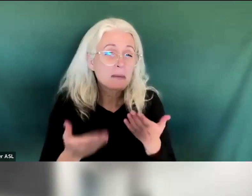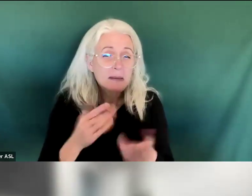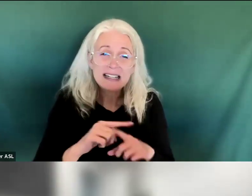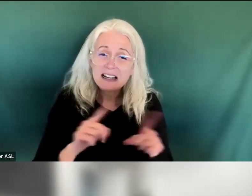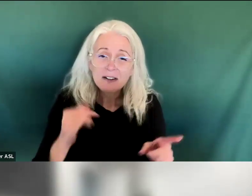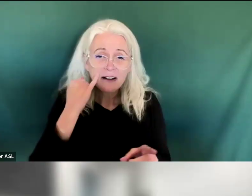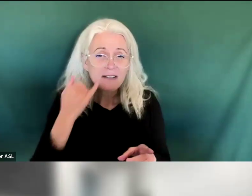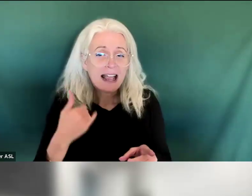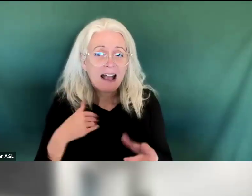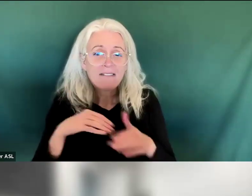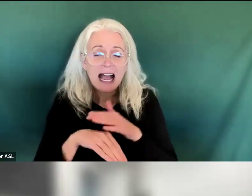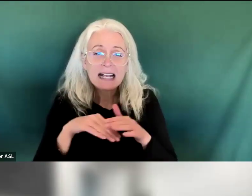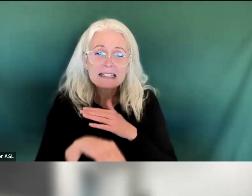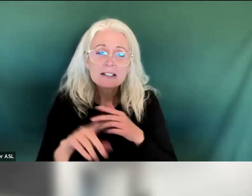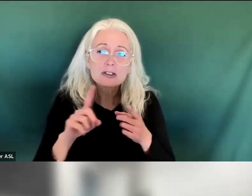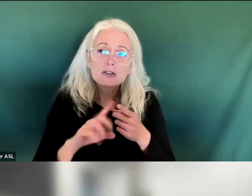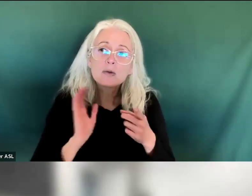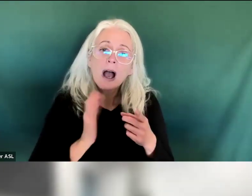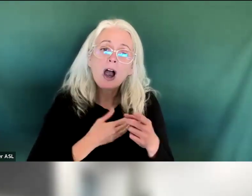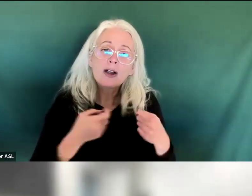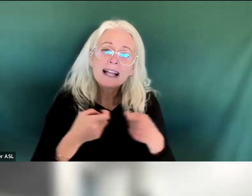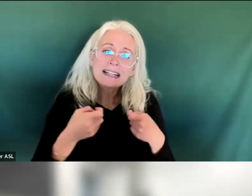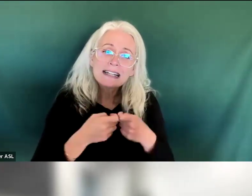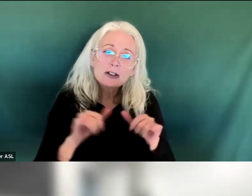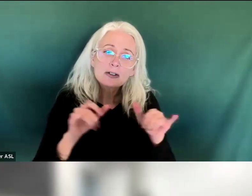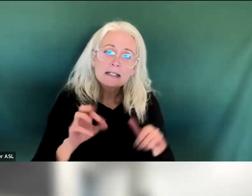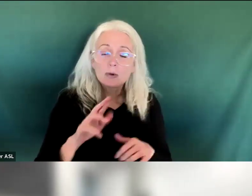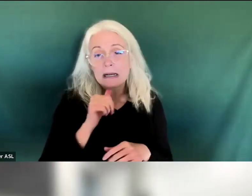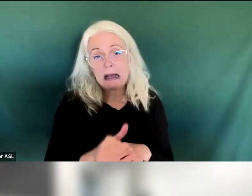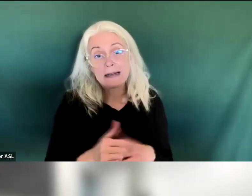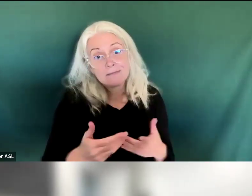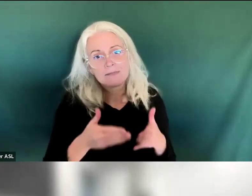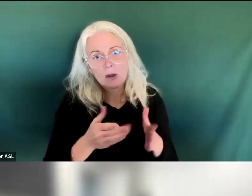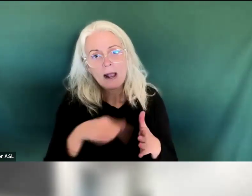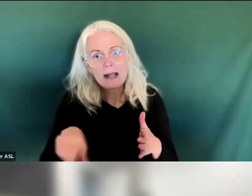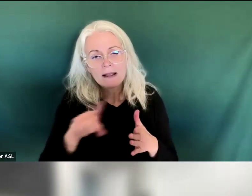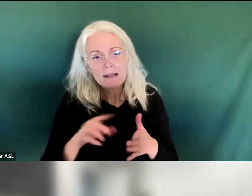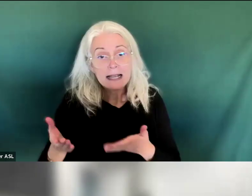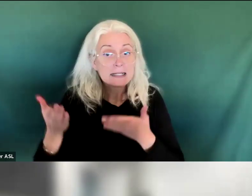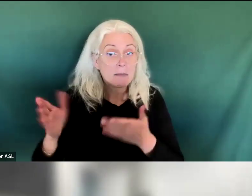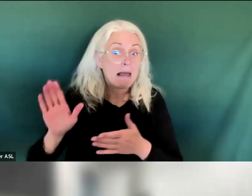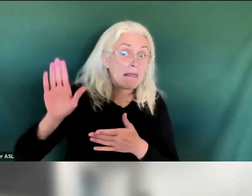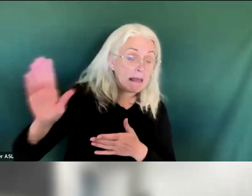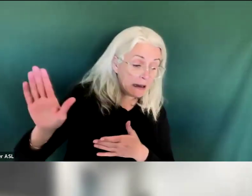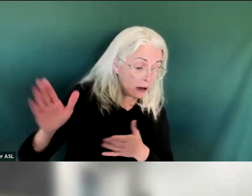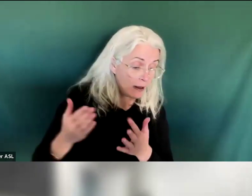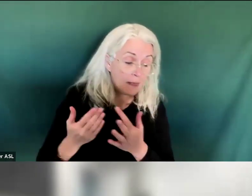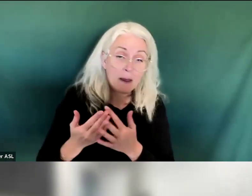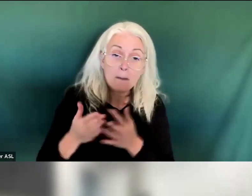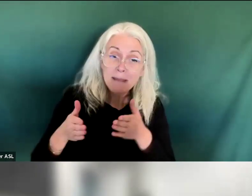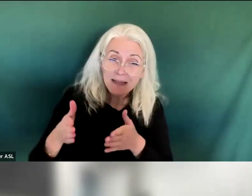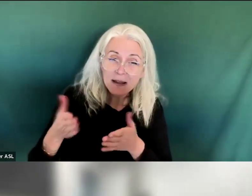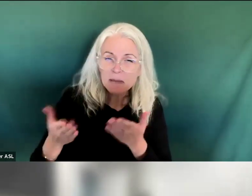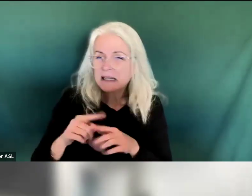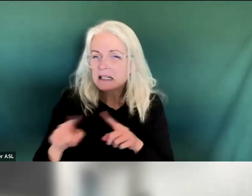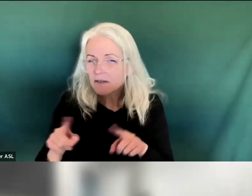they have access to our electronic system or not. So the way that they submit it, the method might be a little bit